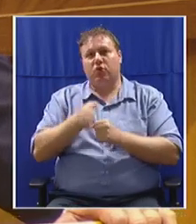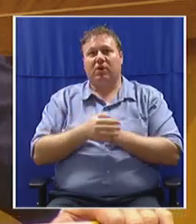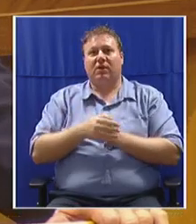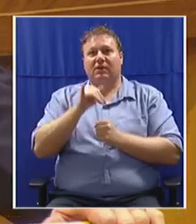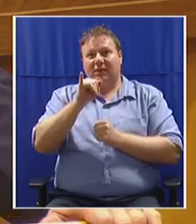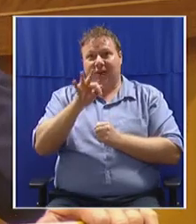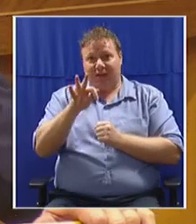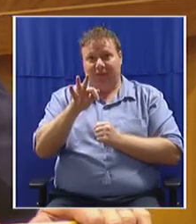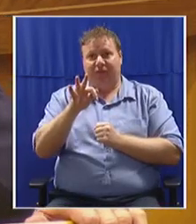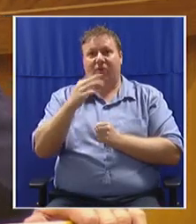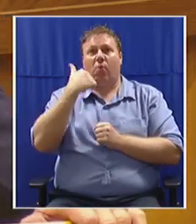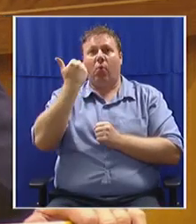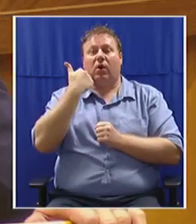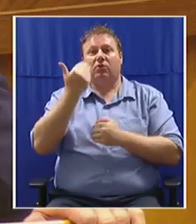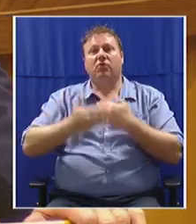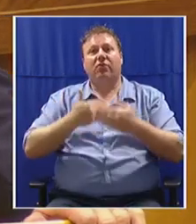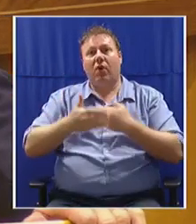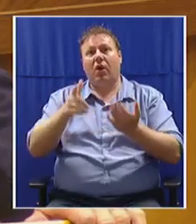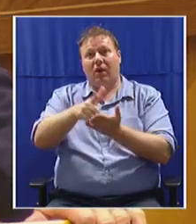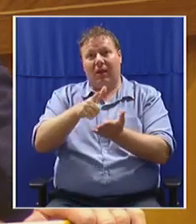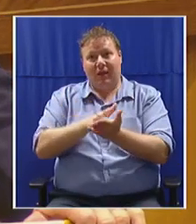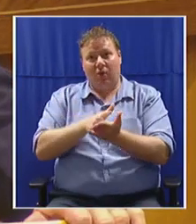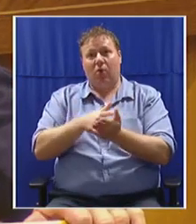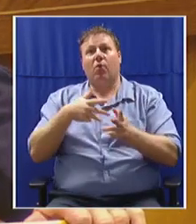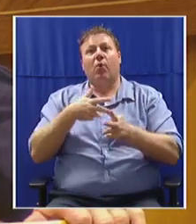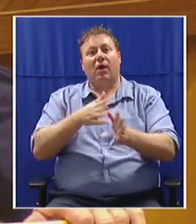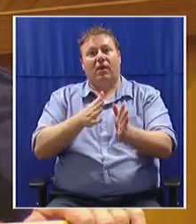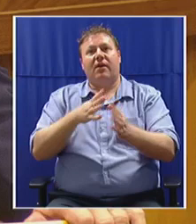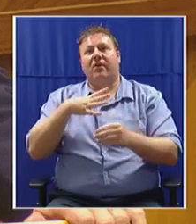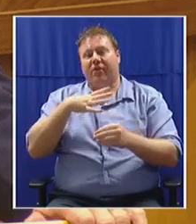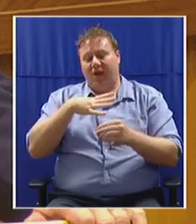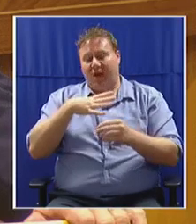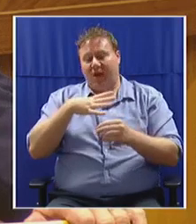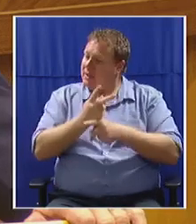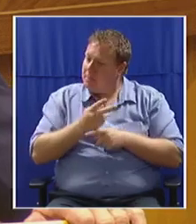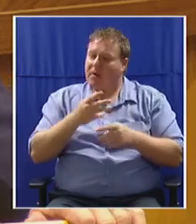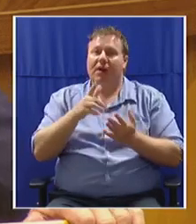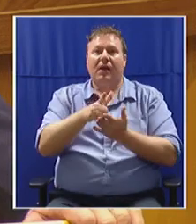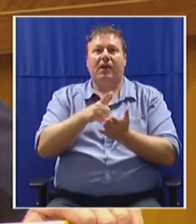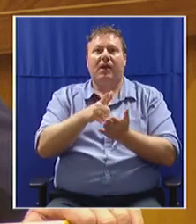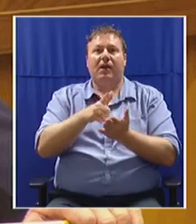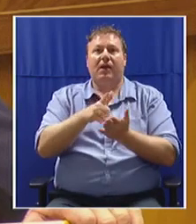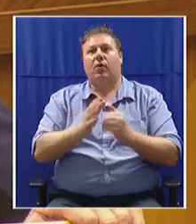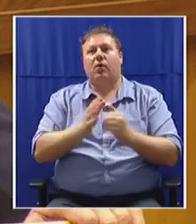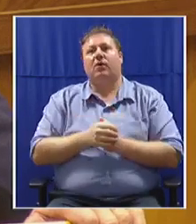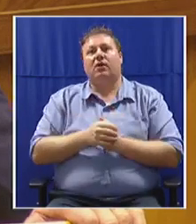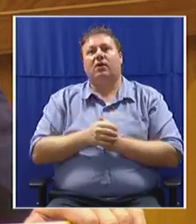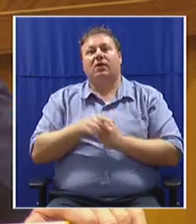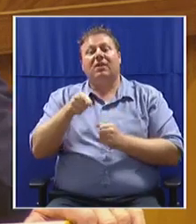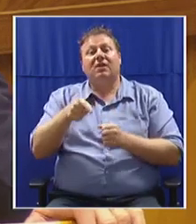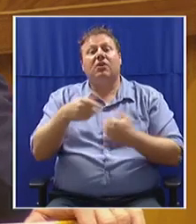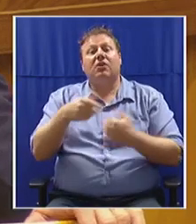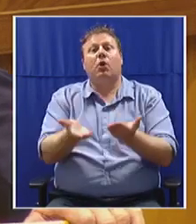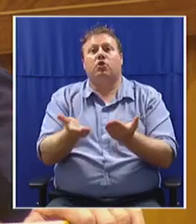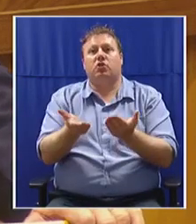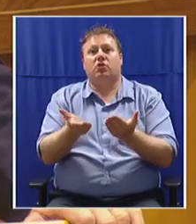you want to follow the legal way, that you keep within the legal way. This motion should have